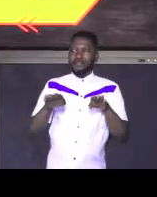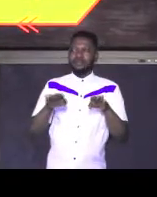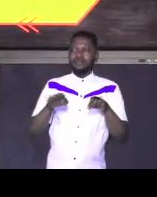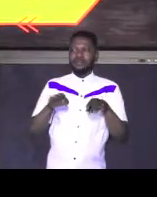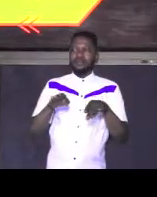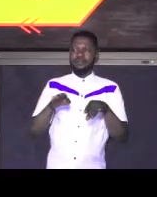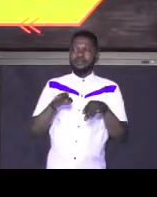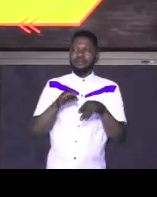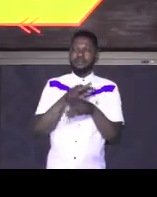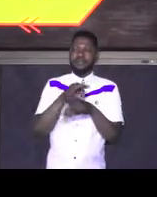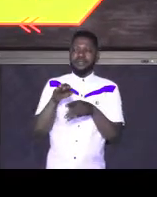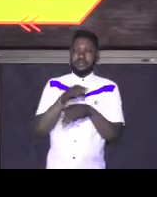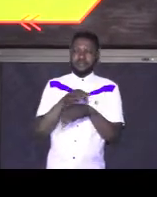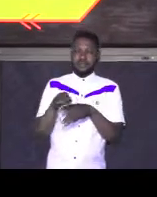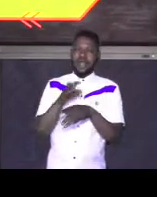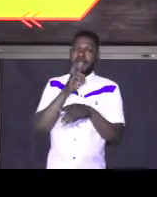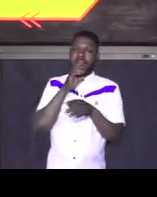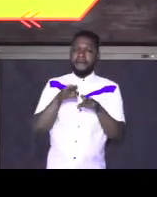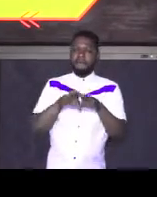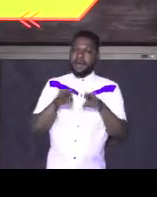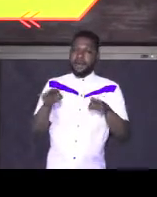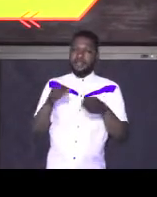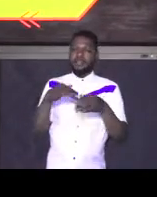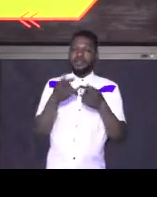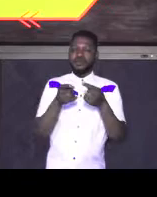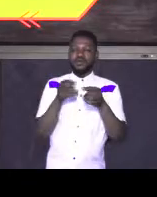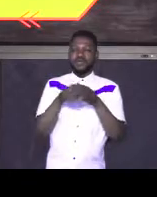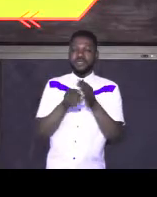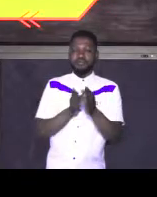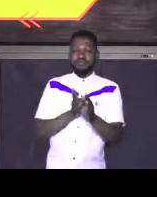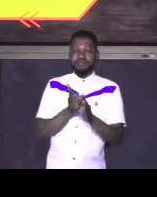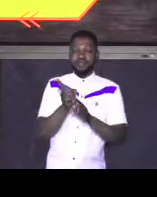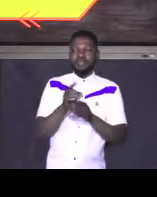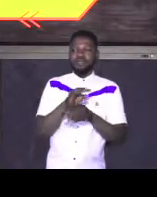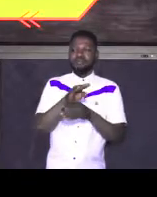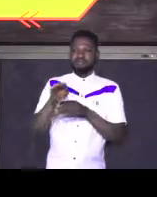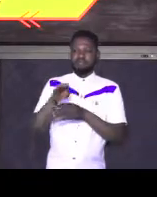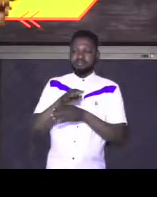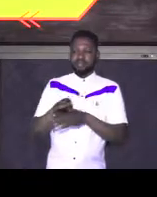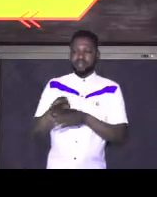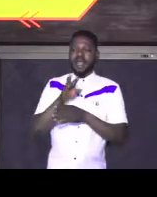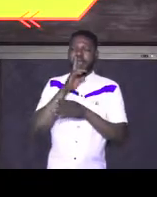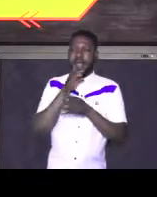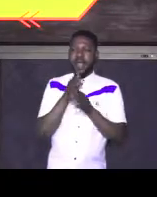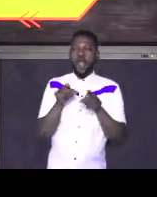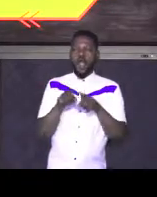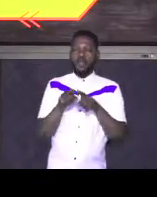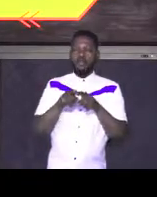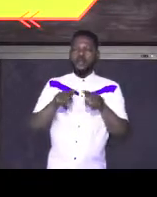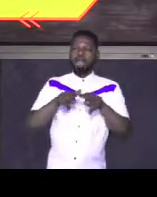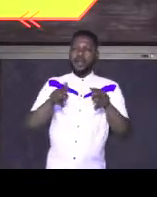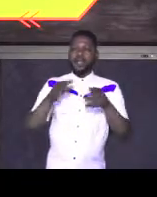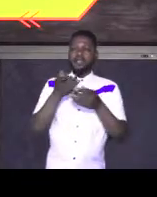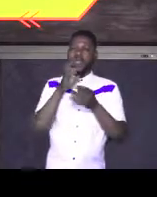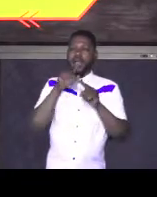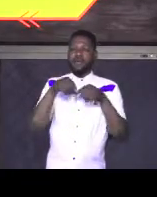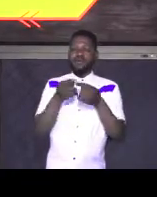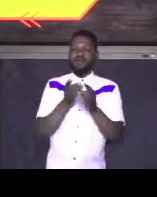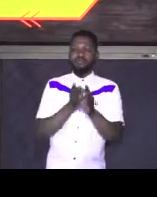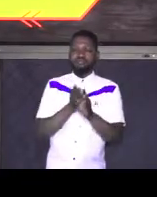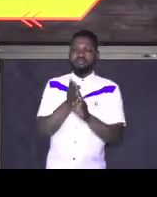in this direction. So these and these are parallel. They're going horizontally. These and these are parallel as well. They are